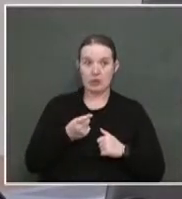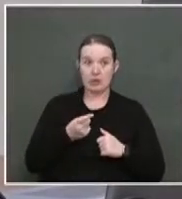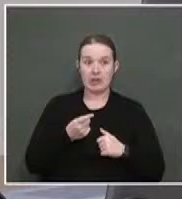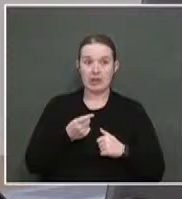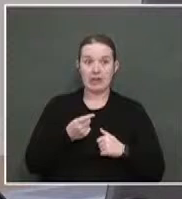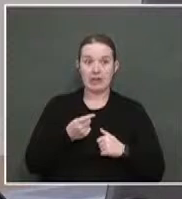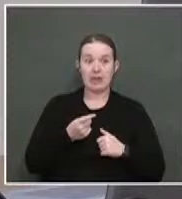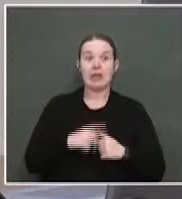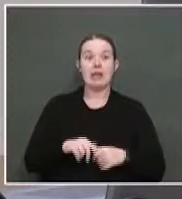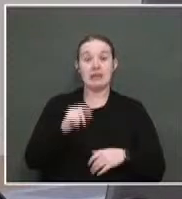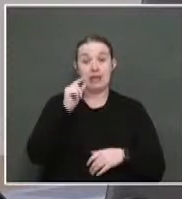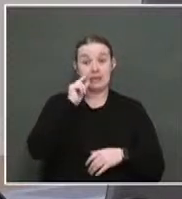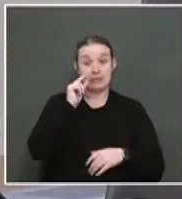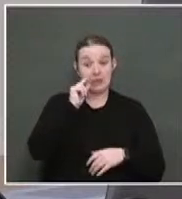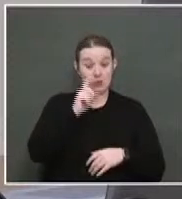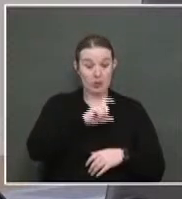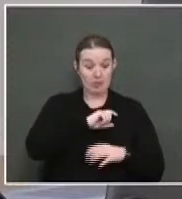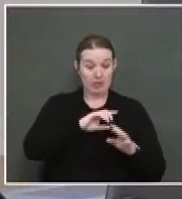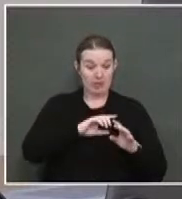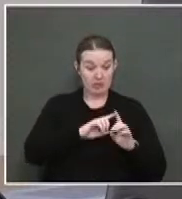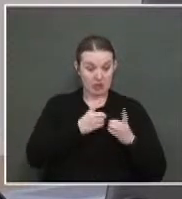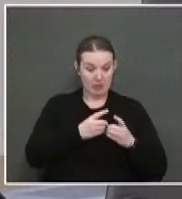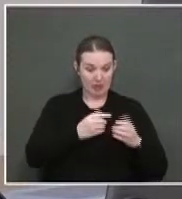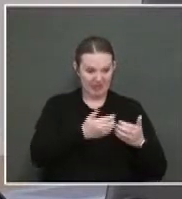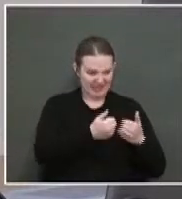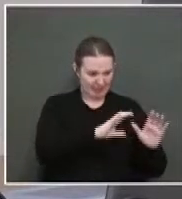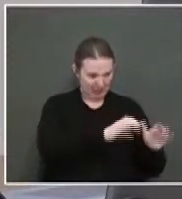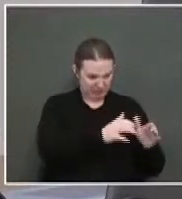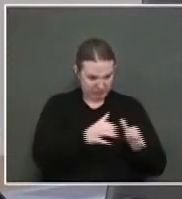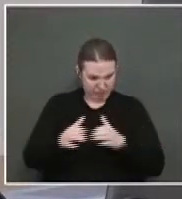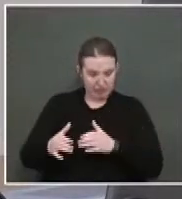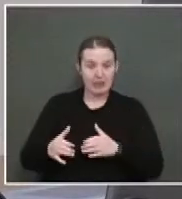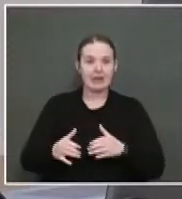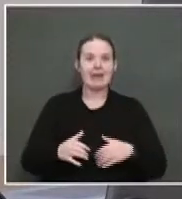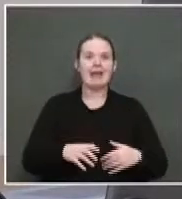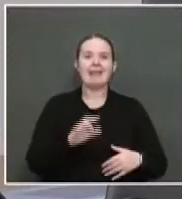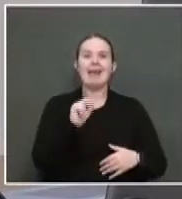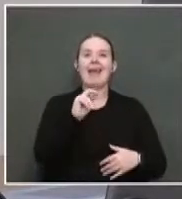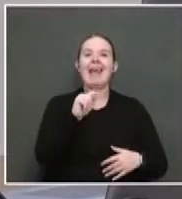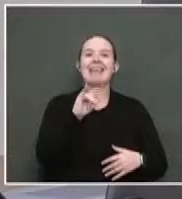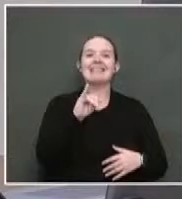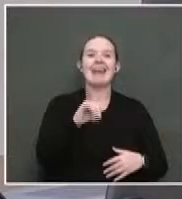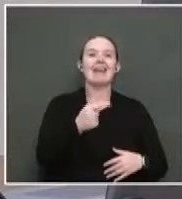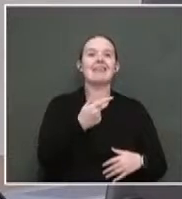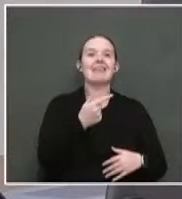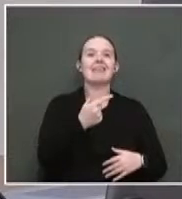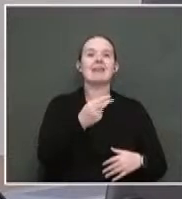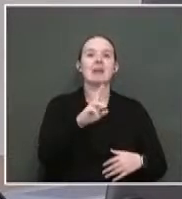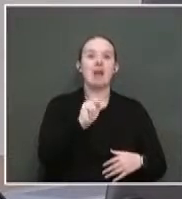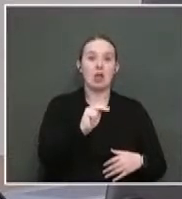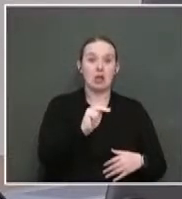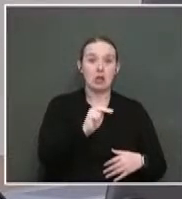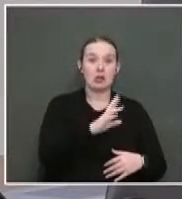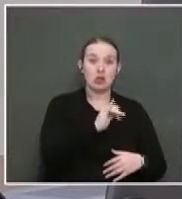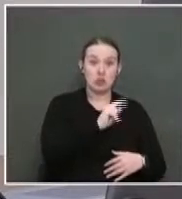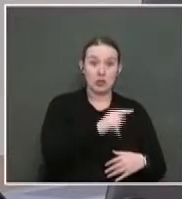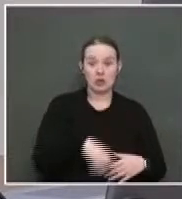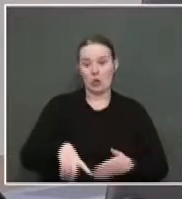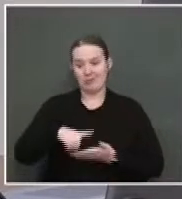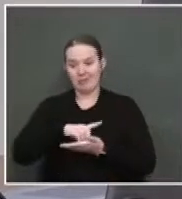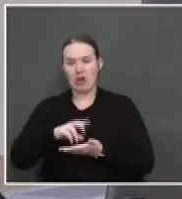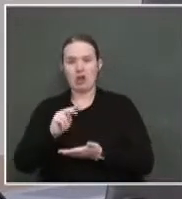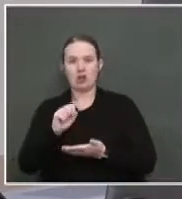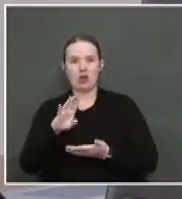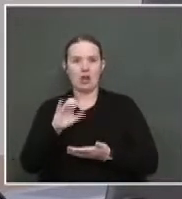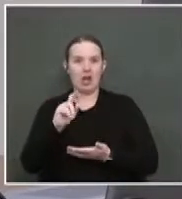units within the San Antonio Police Department, for instance, the anti-gang unit or narcotics are looking at that data constantly